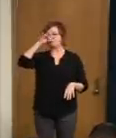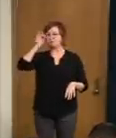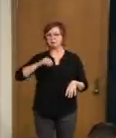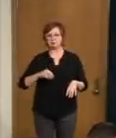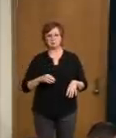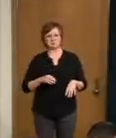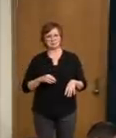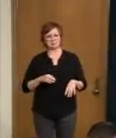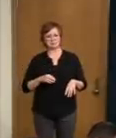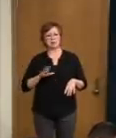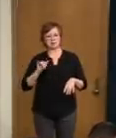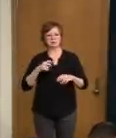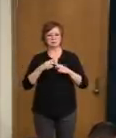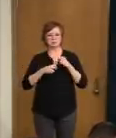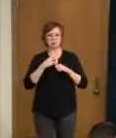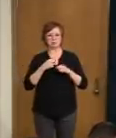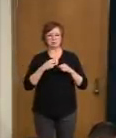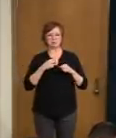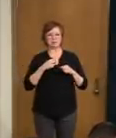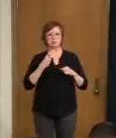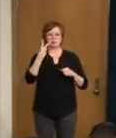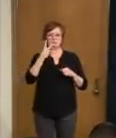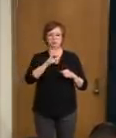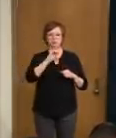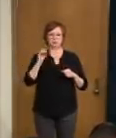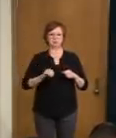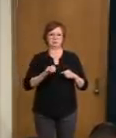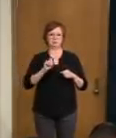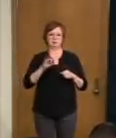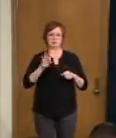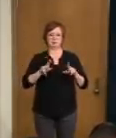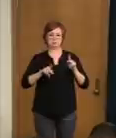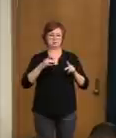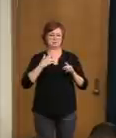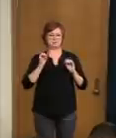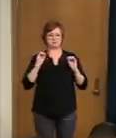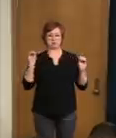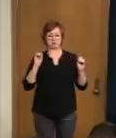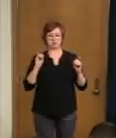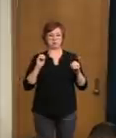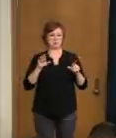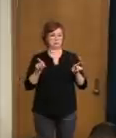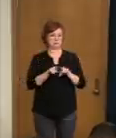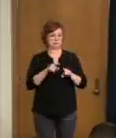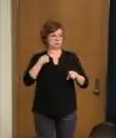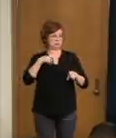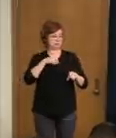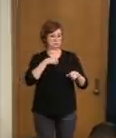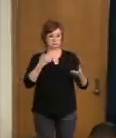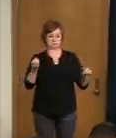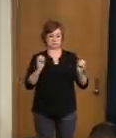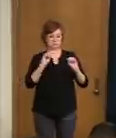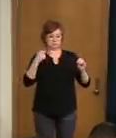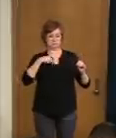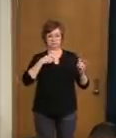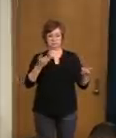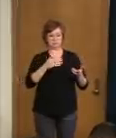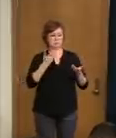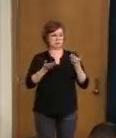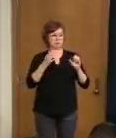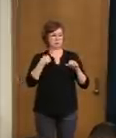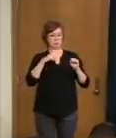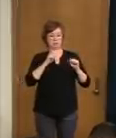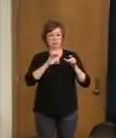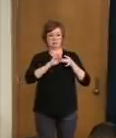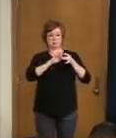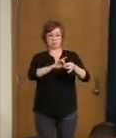doing right now, because none of us would come here if we were sick, but we could still be transmitting. And secondly, even for people